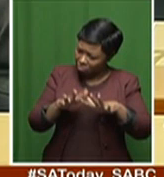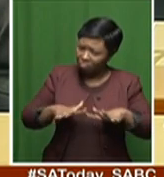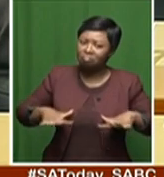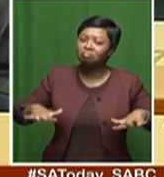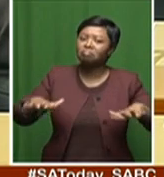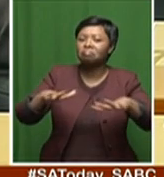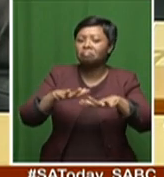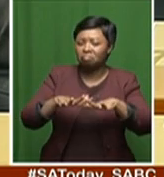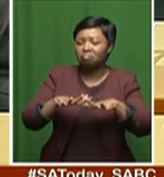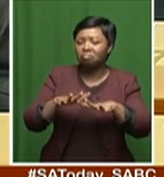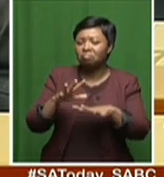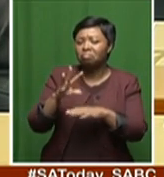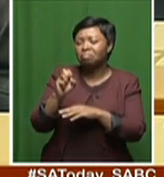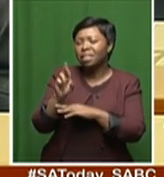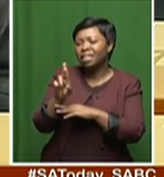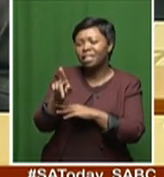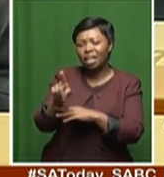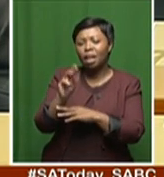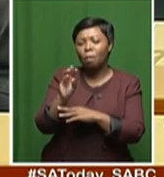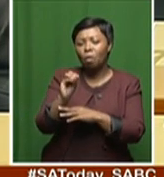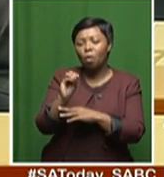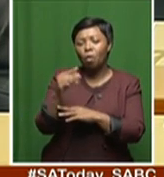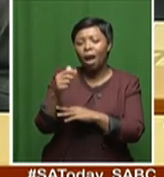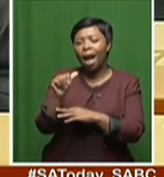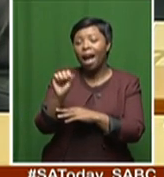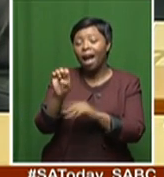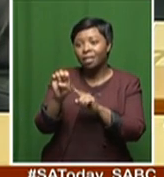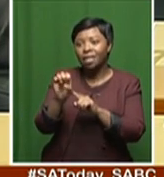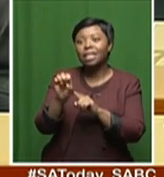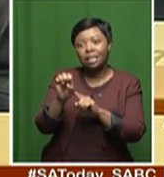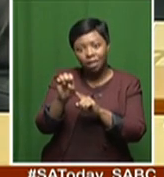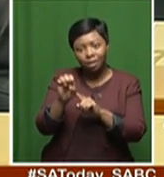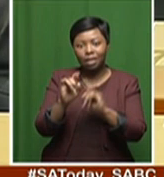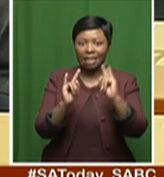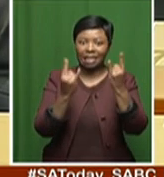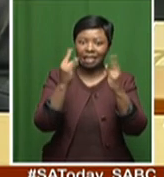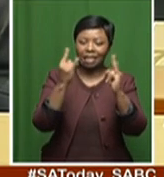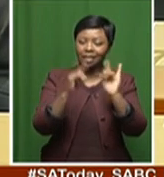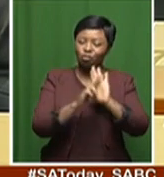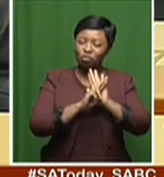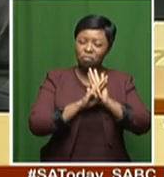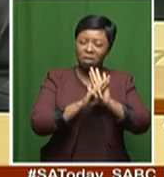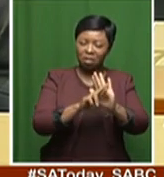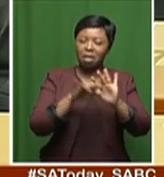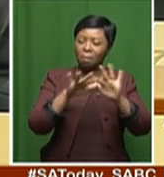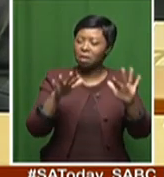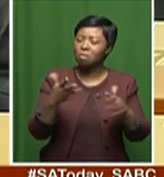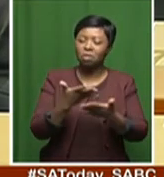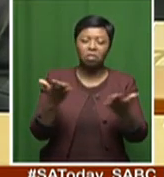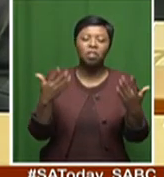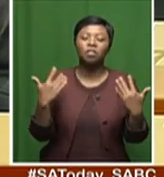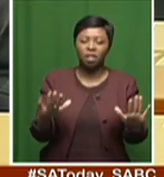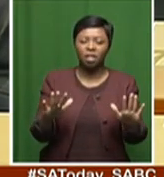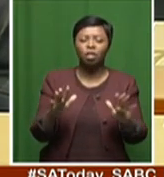Mr. Mohase so ably represented the people of this city. But it is also a joy for me